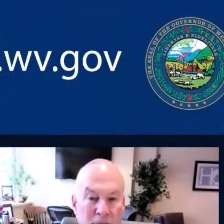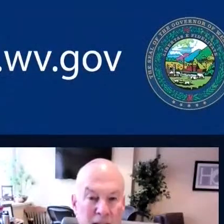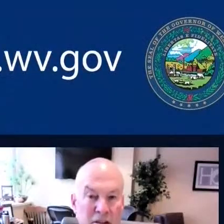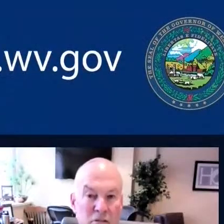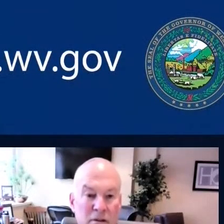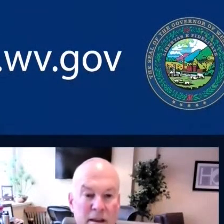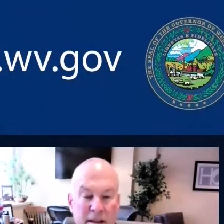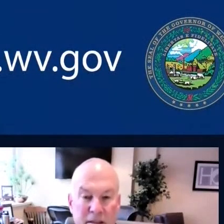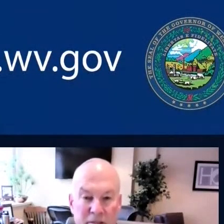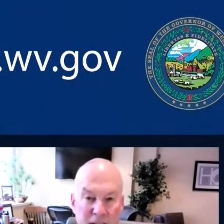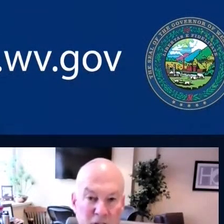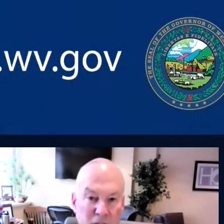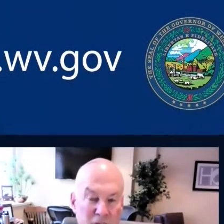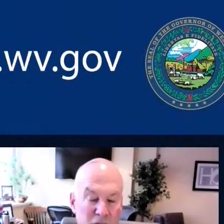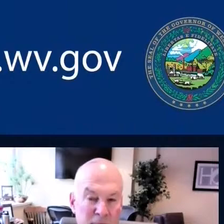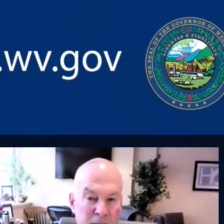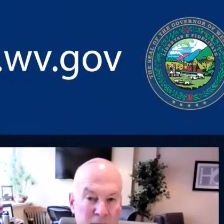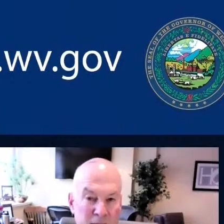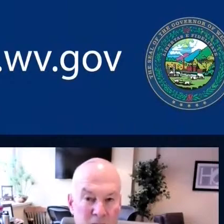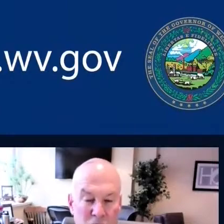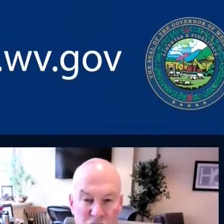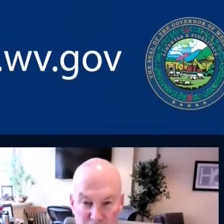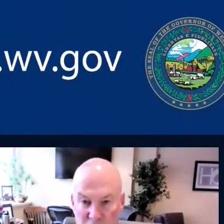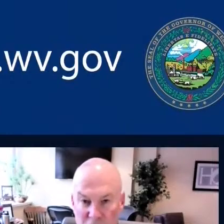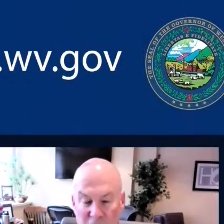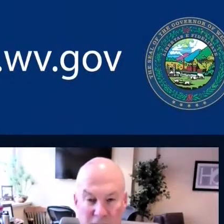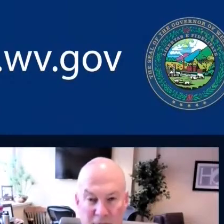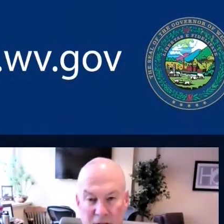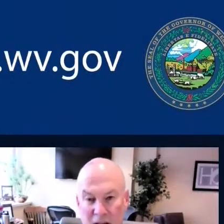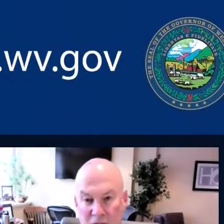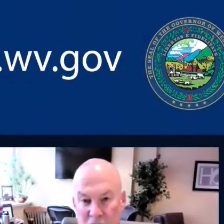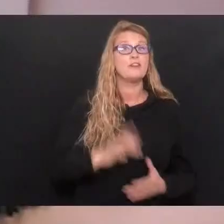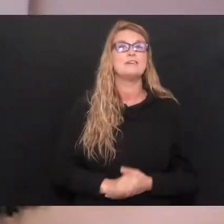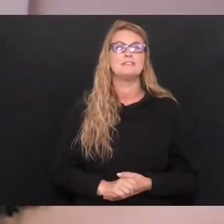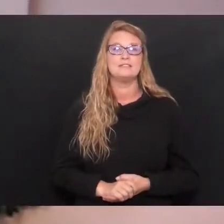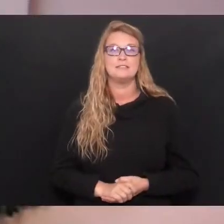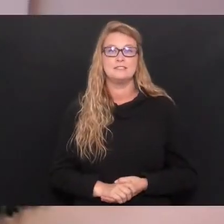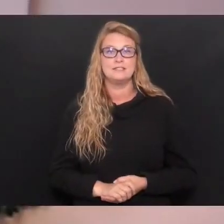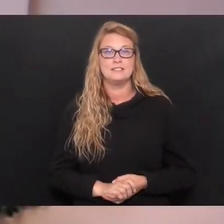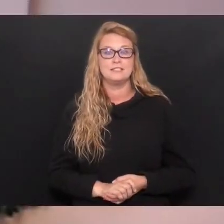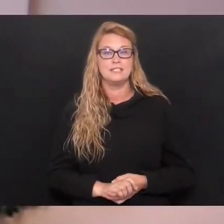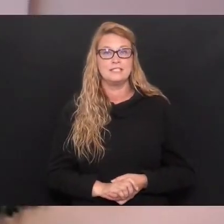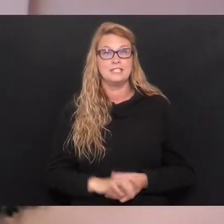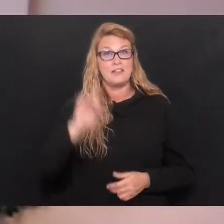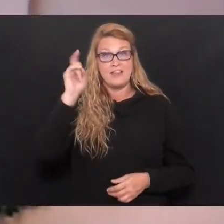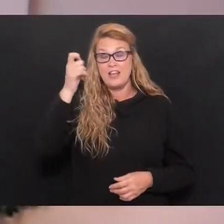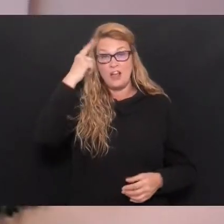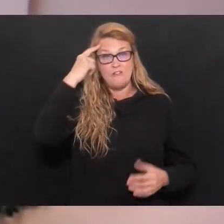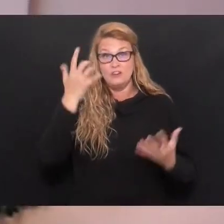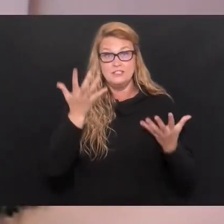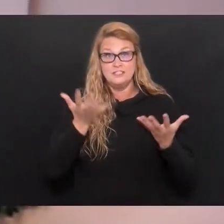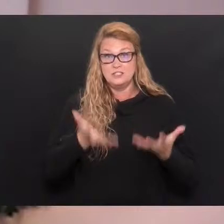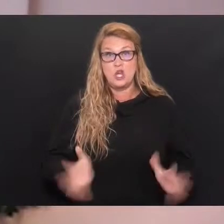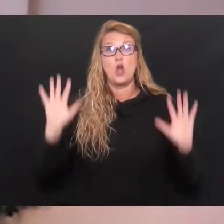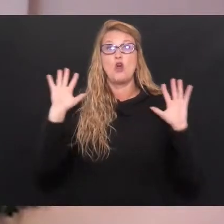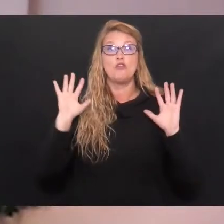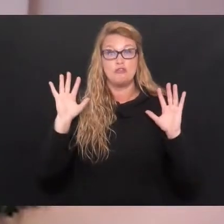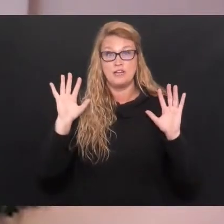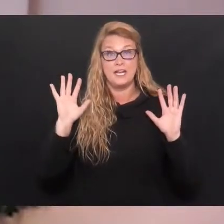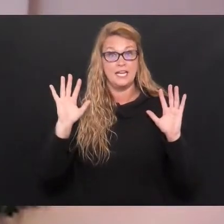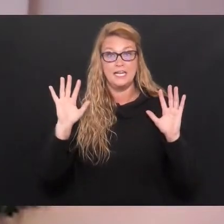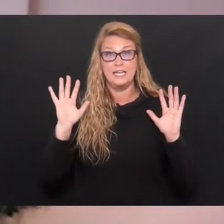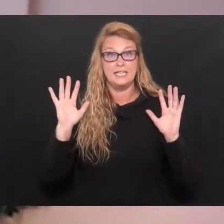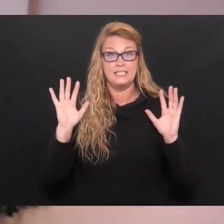Well, thank you, Kenny, and thank you, Governor. You know, just briefly, the governor has expressed, I think, the